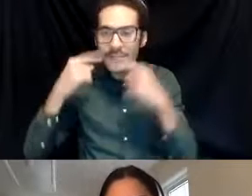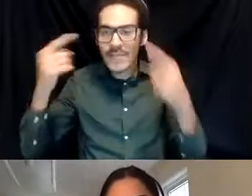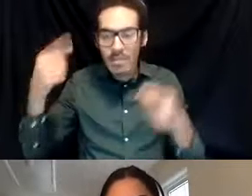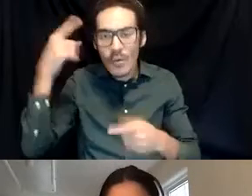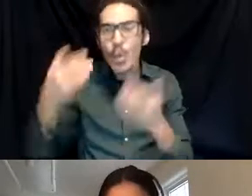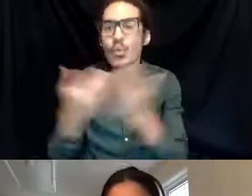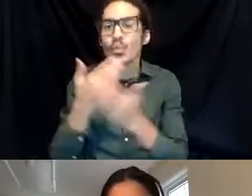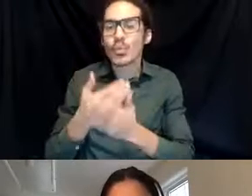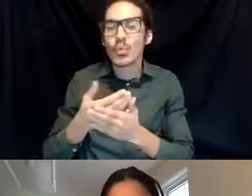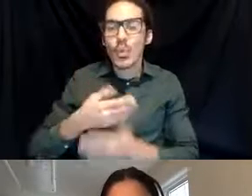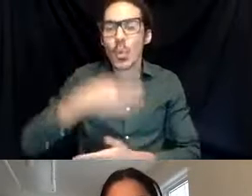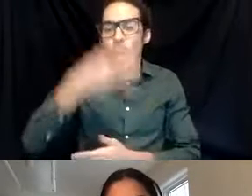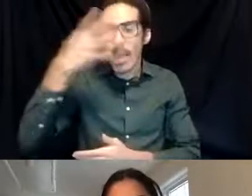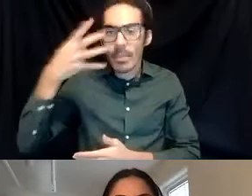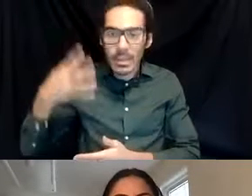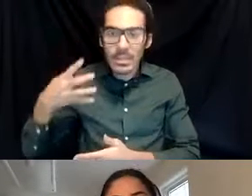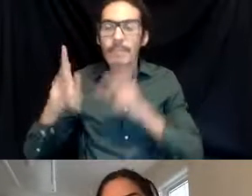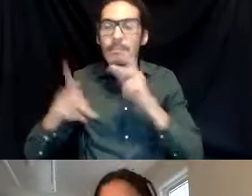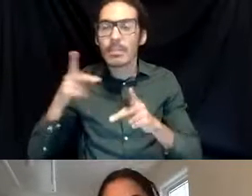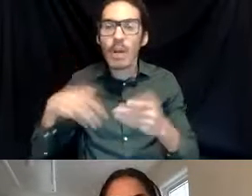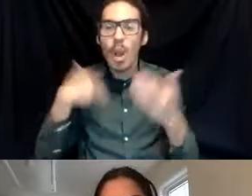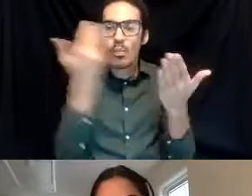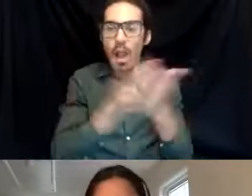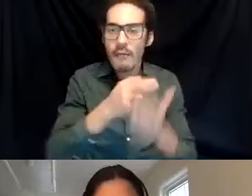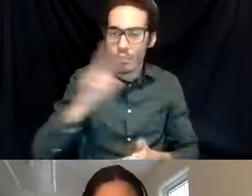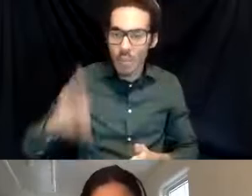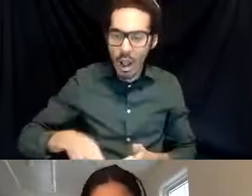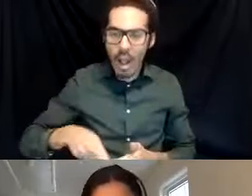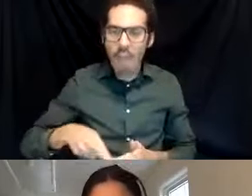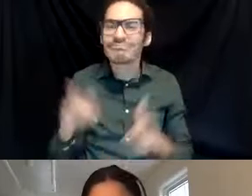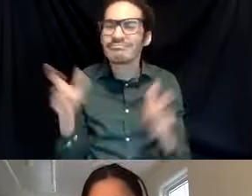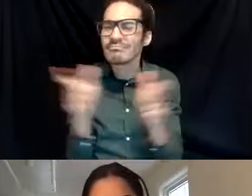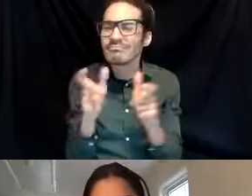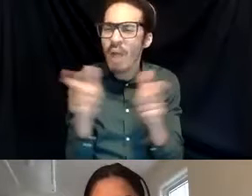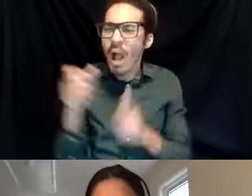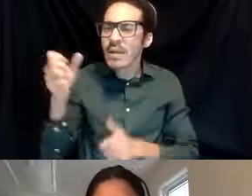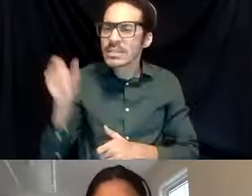come to this to Rochester. It's like a little mini sort of South